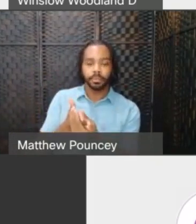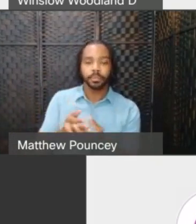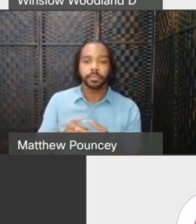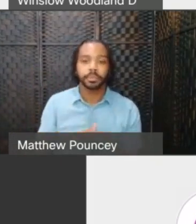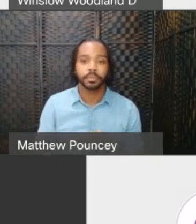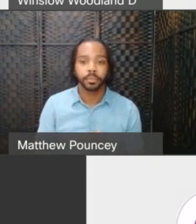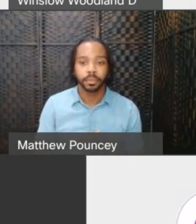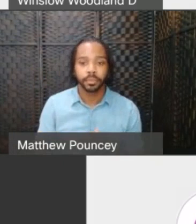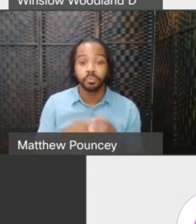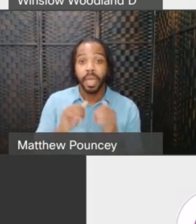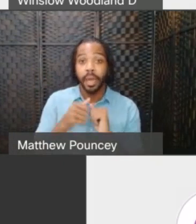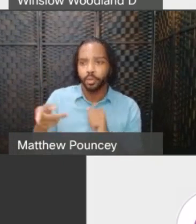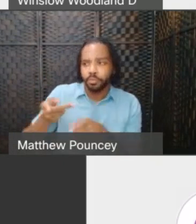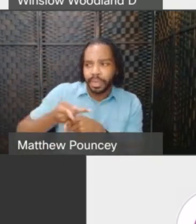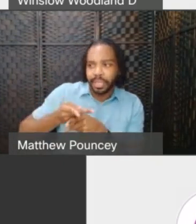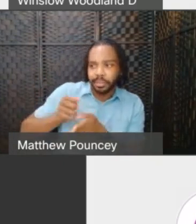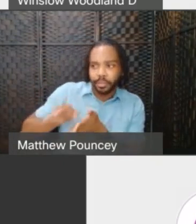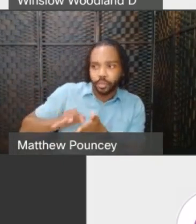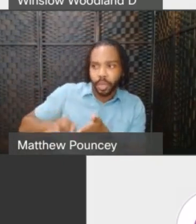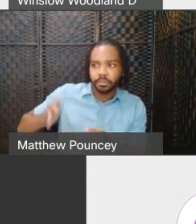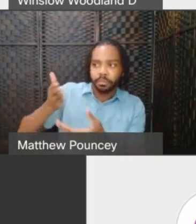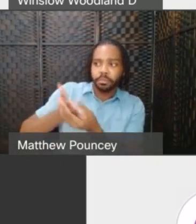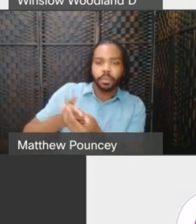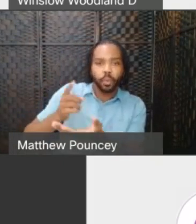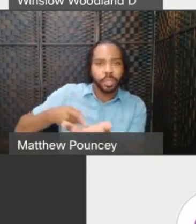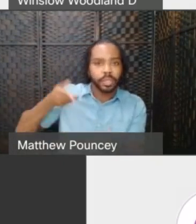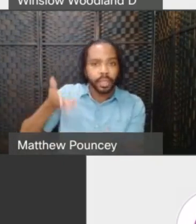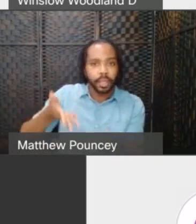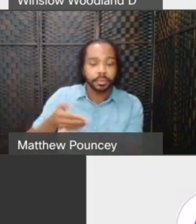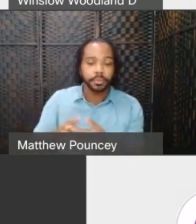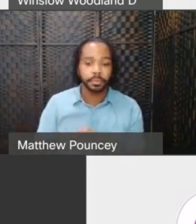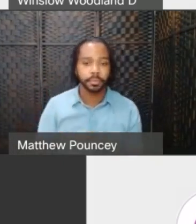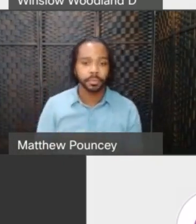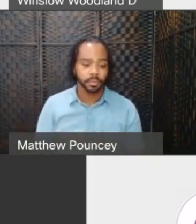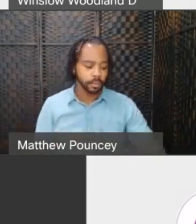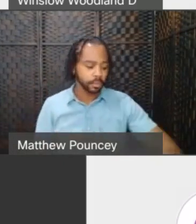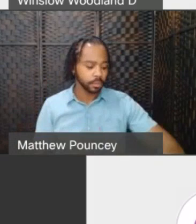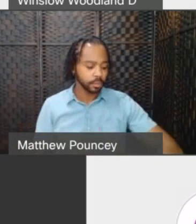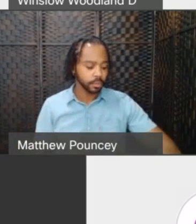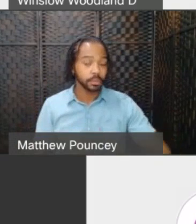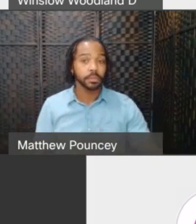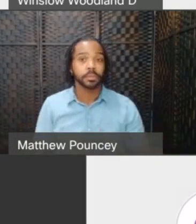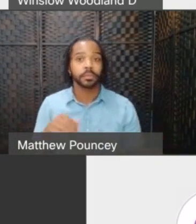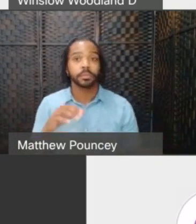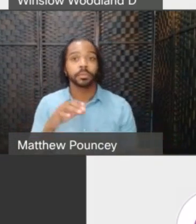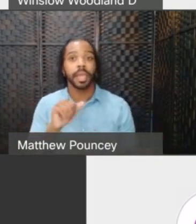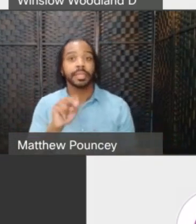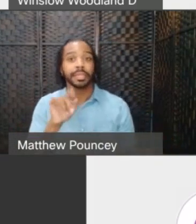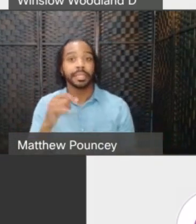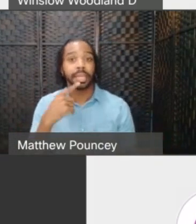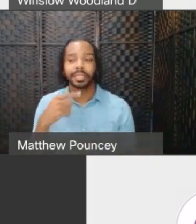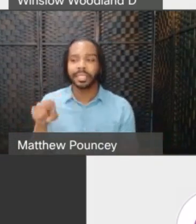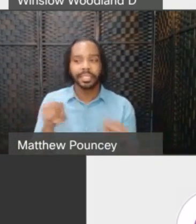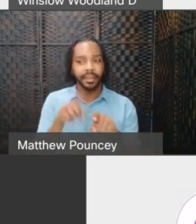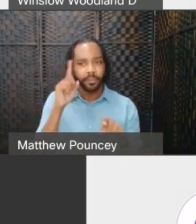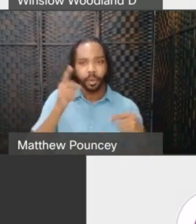how you've maintained your tracking, and what you have on file. And as we've said before, the same goes for DDS.